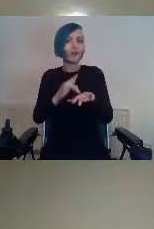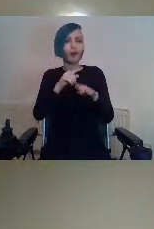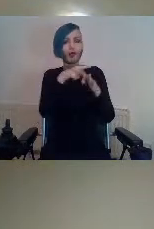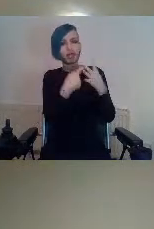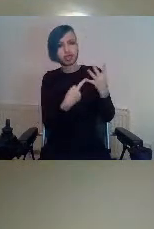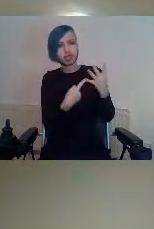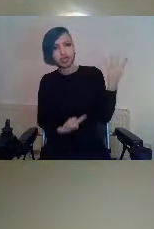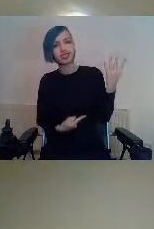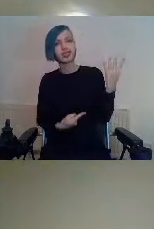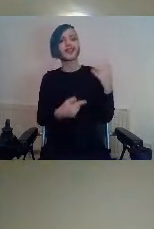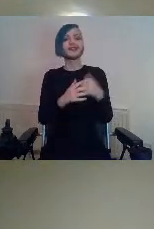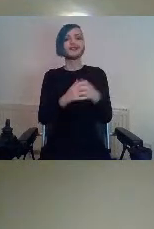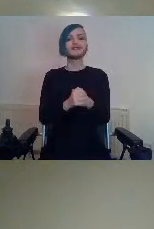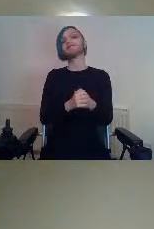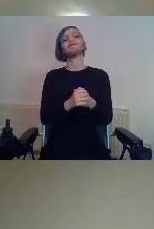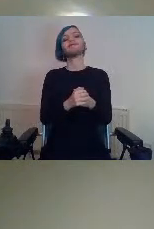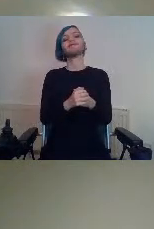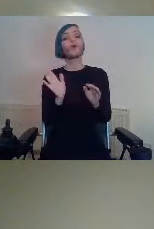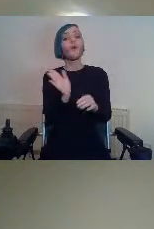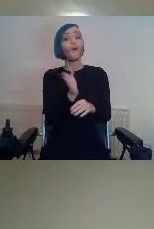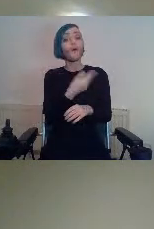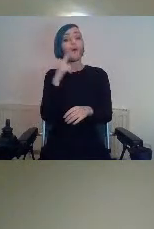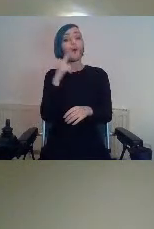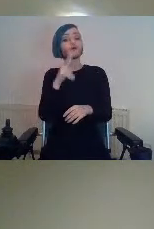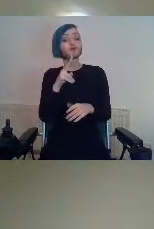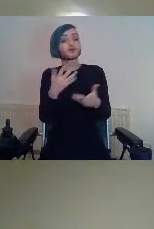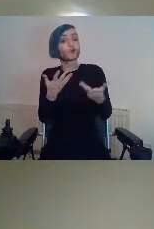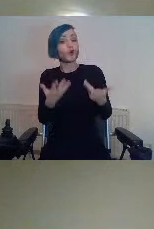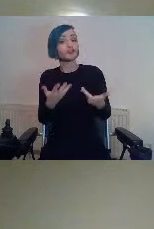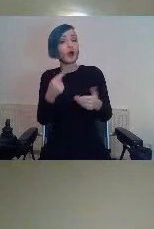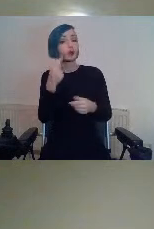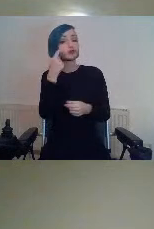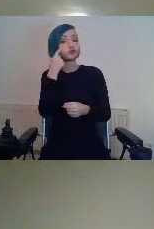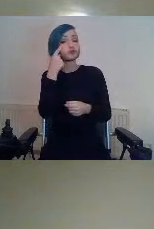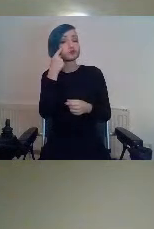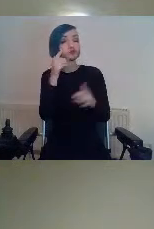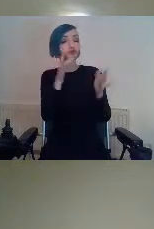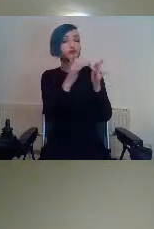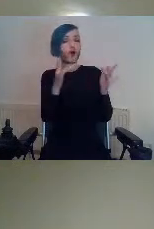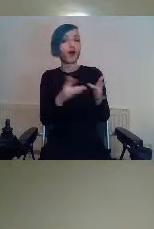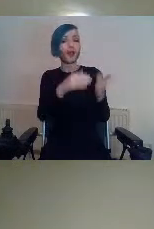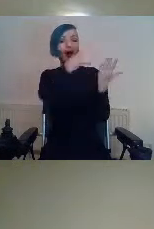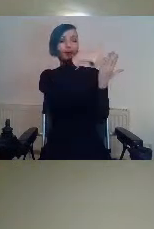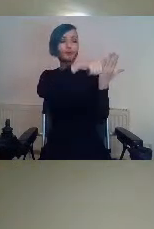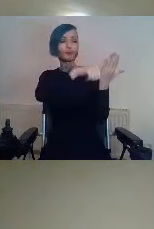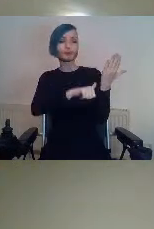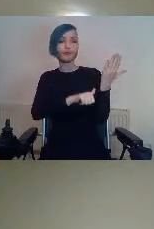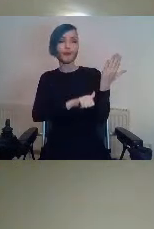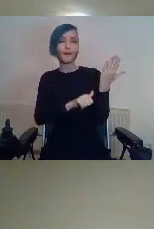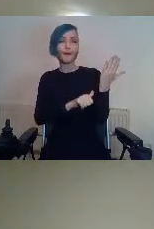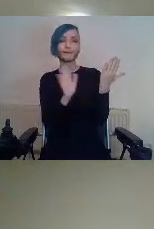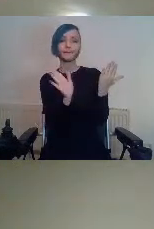want everyone here who's joined to make sure that you check the full program outline on our website. It's been incredible.